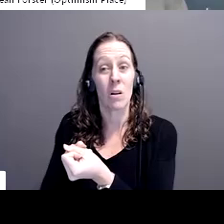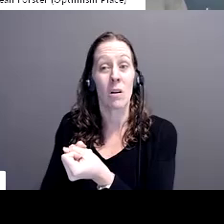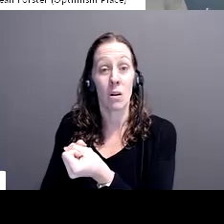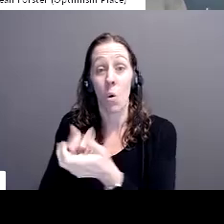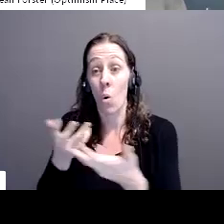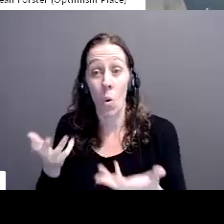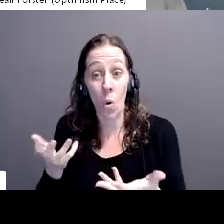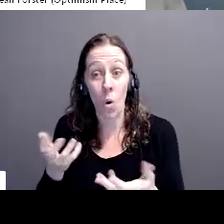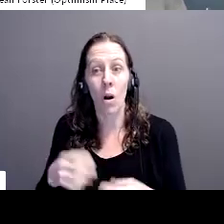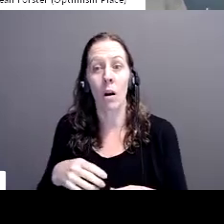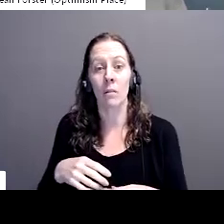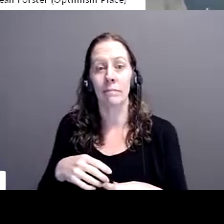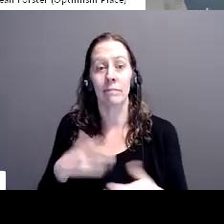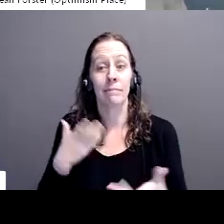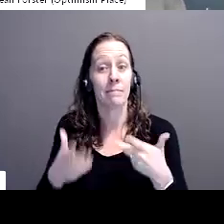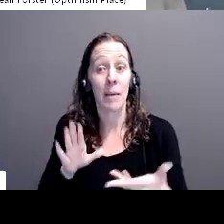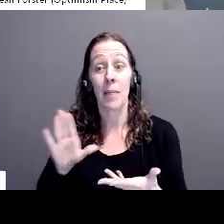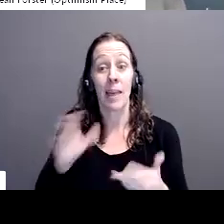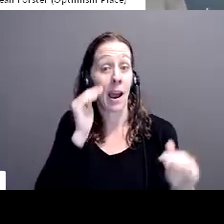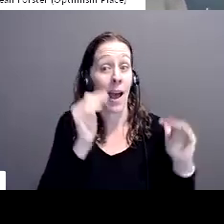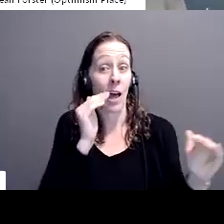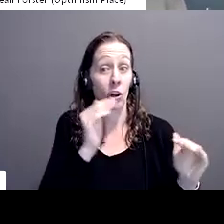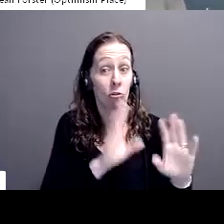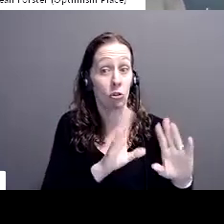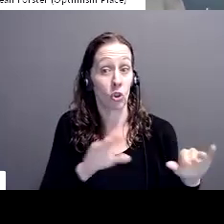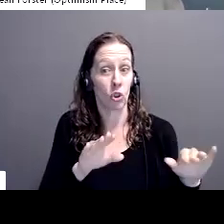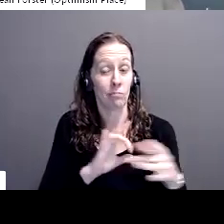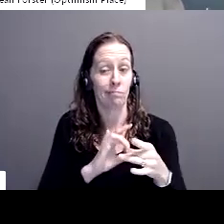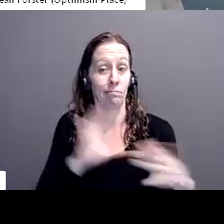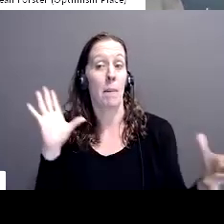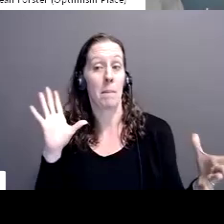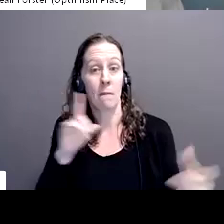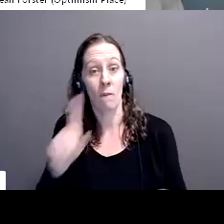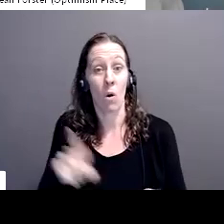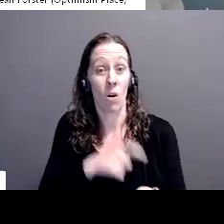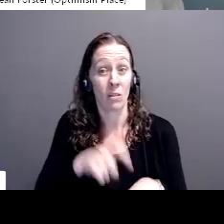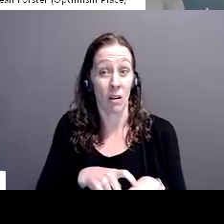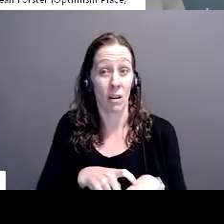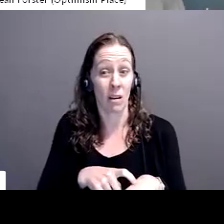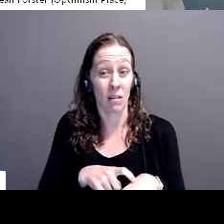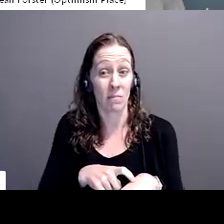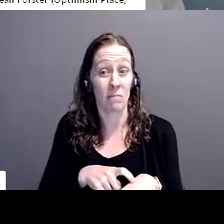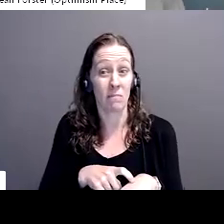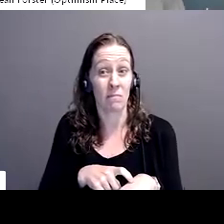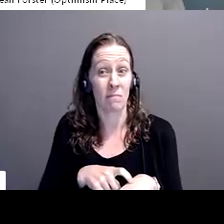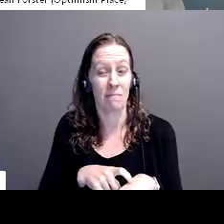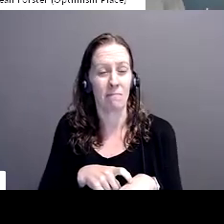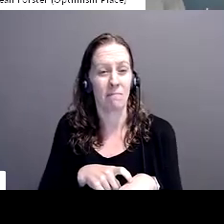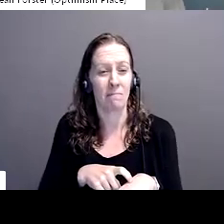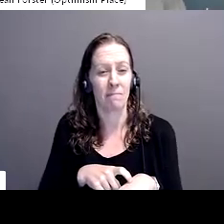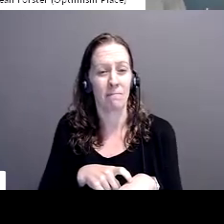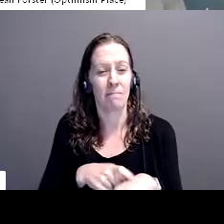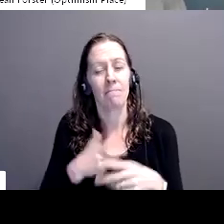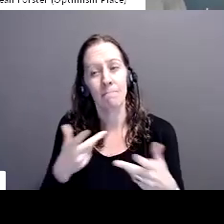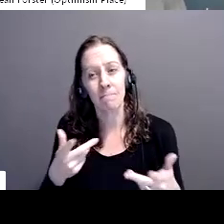or as being estranged from their adult children, potentially for a longer period of time, there needs to be a bit